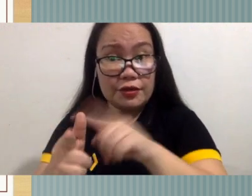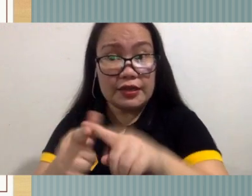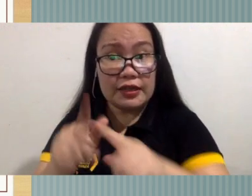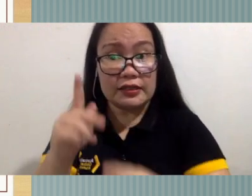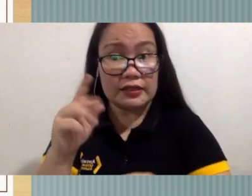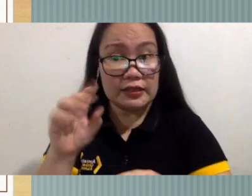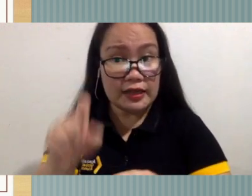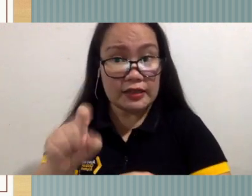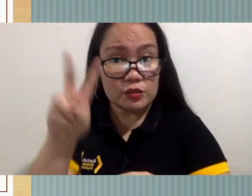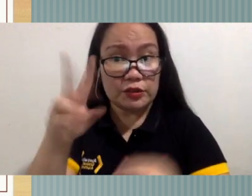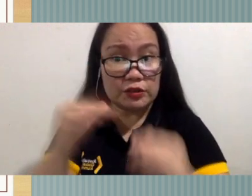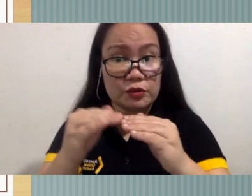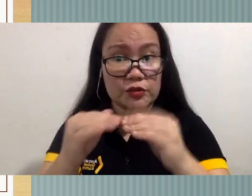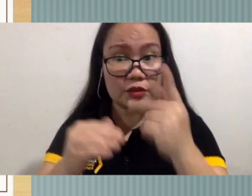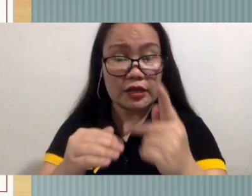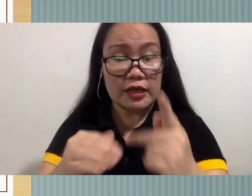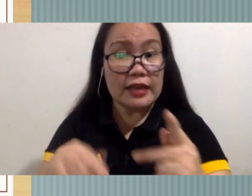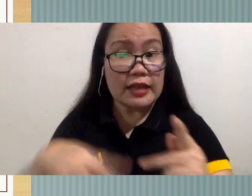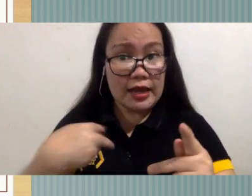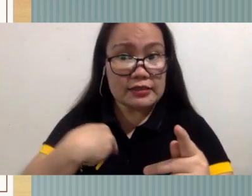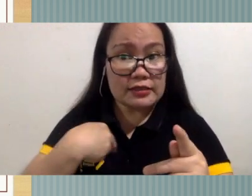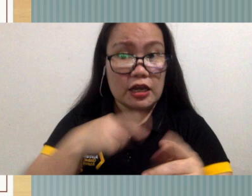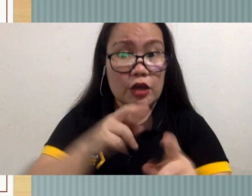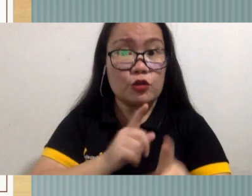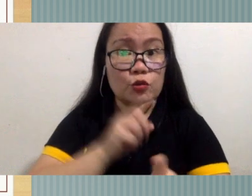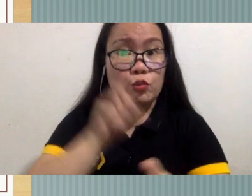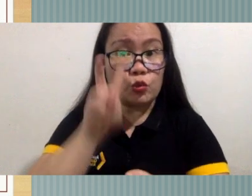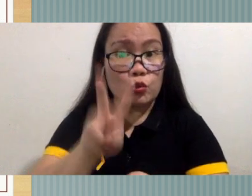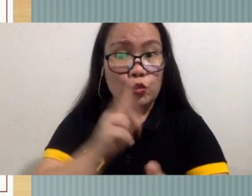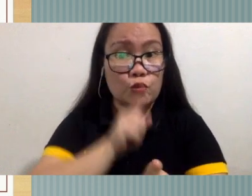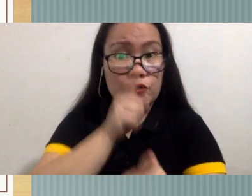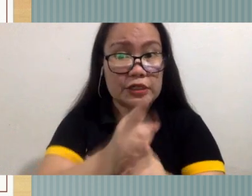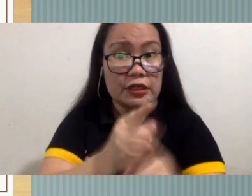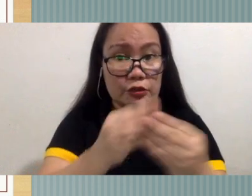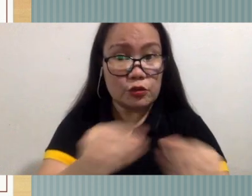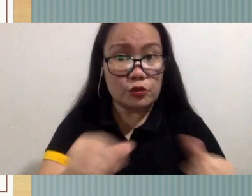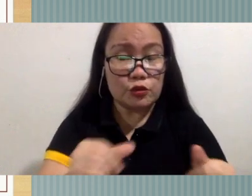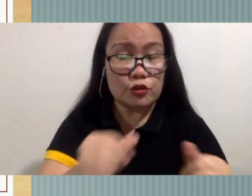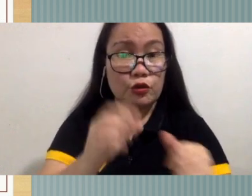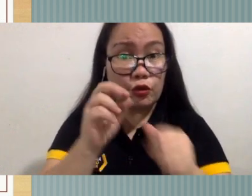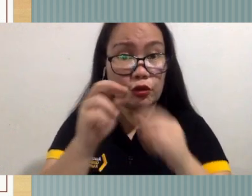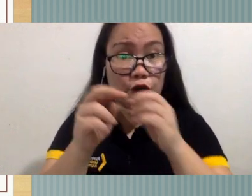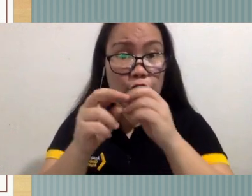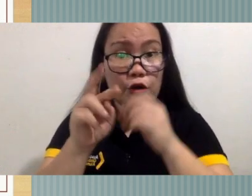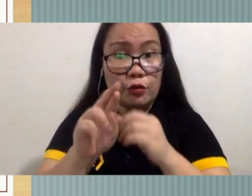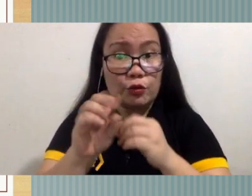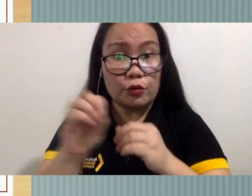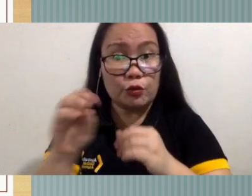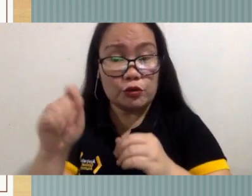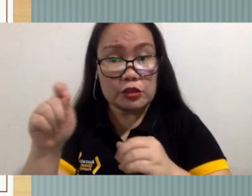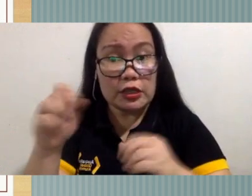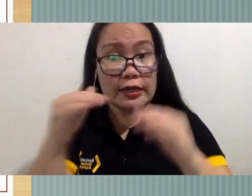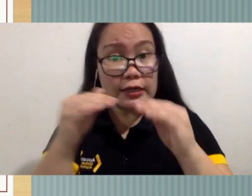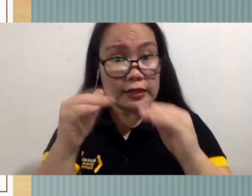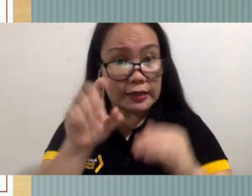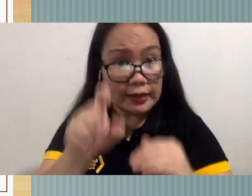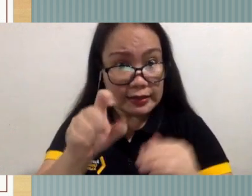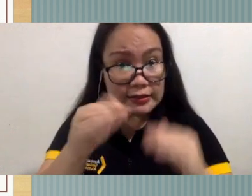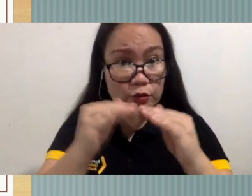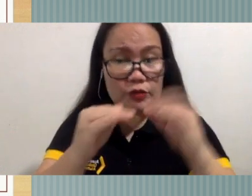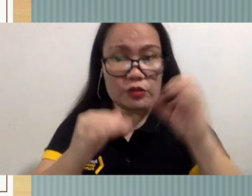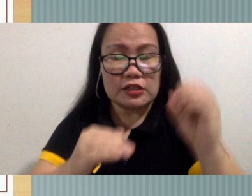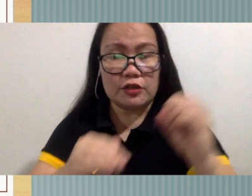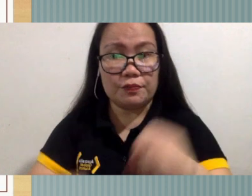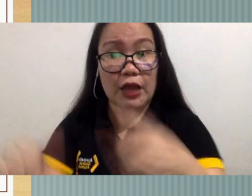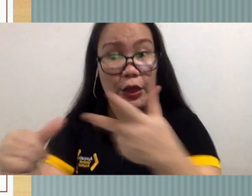and it has two real solutions or roots, which is x is equal to 0. Third,